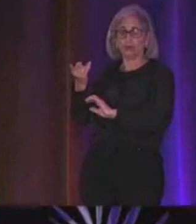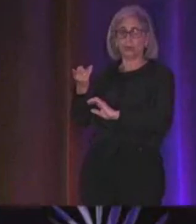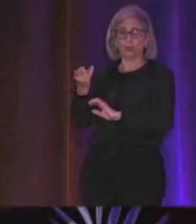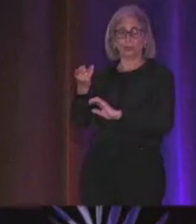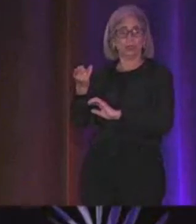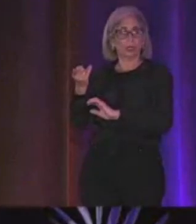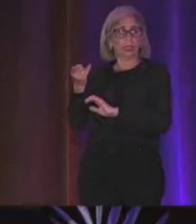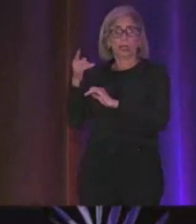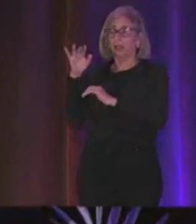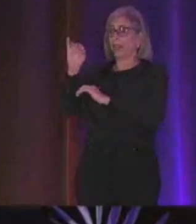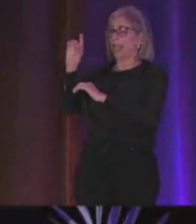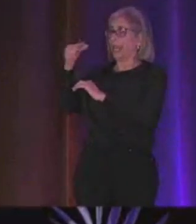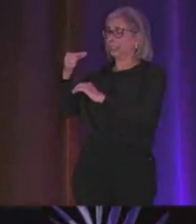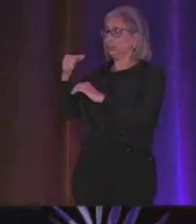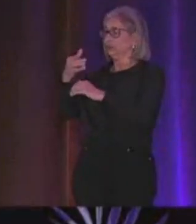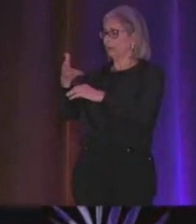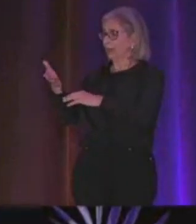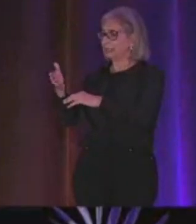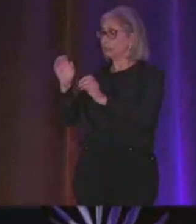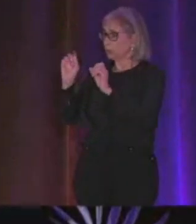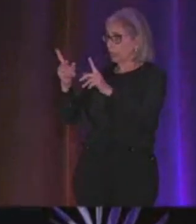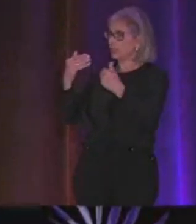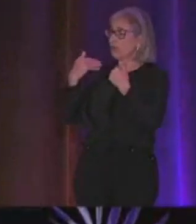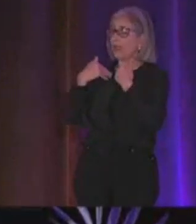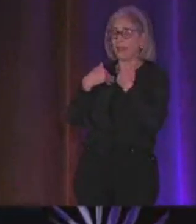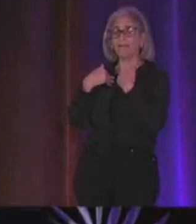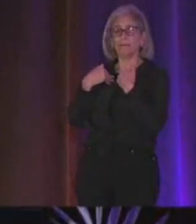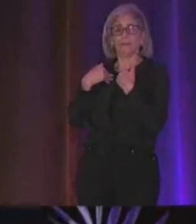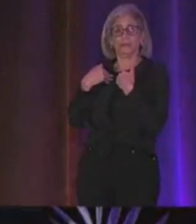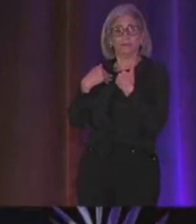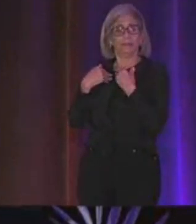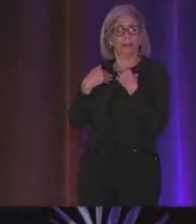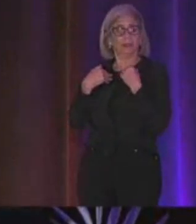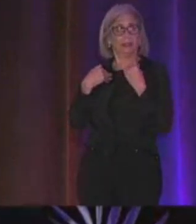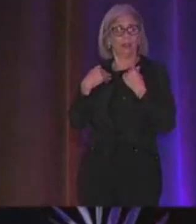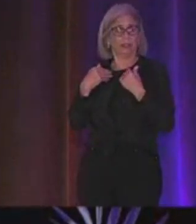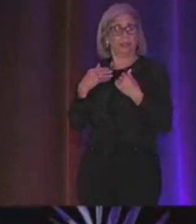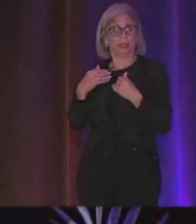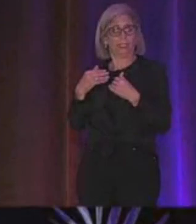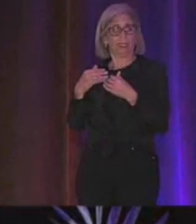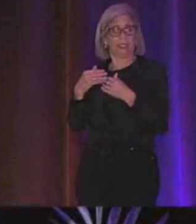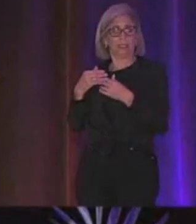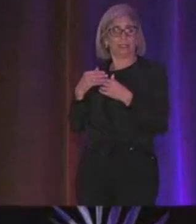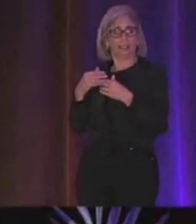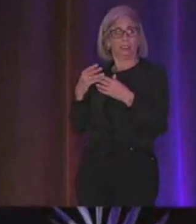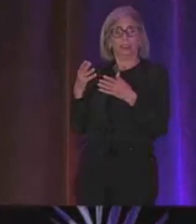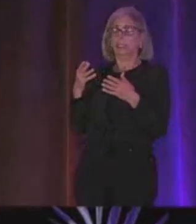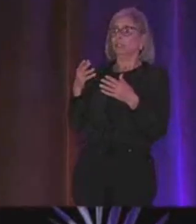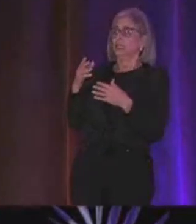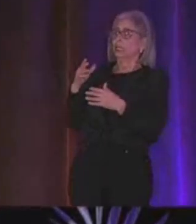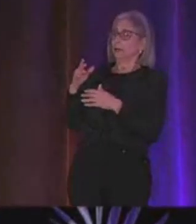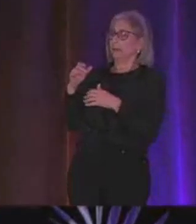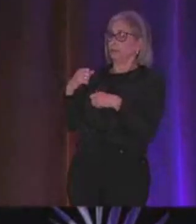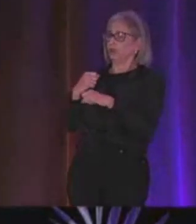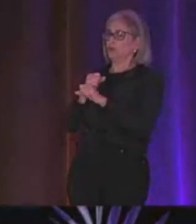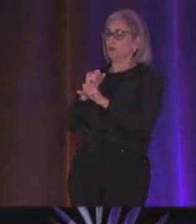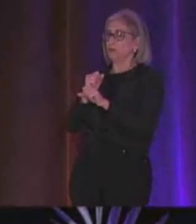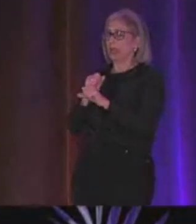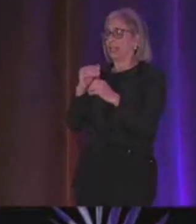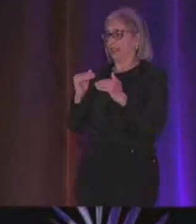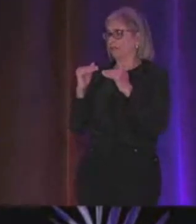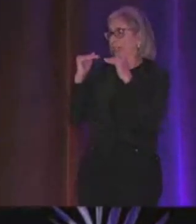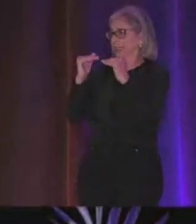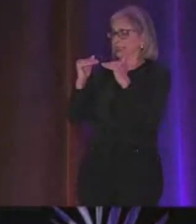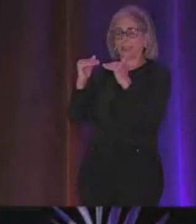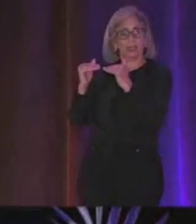on the edge devices, then it's okay to have a lower inference latency than the network latency. What